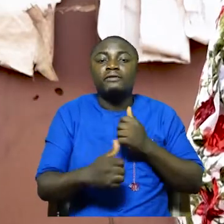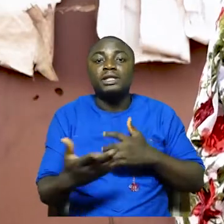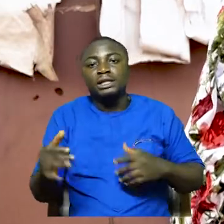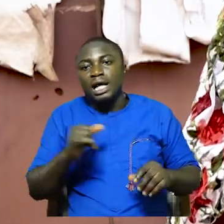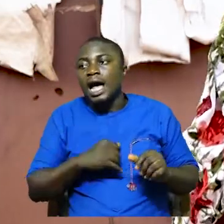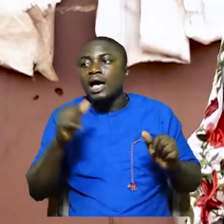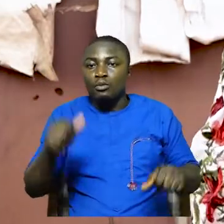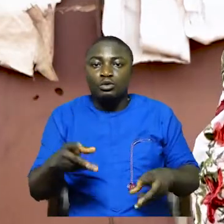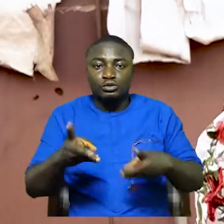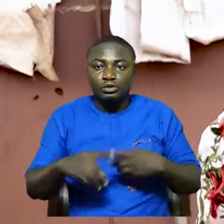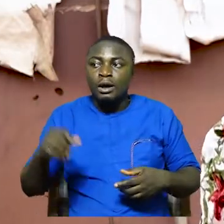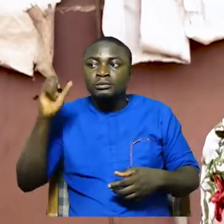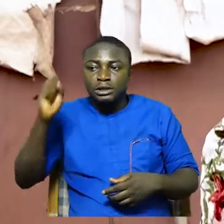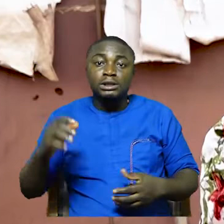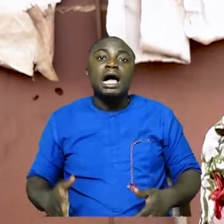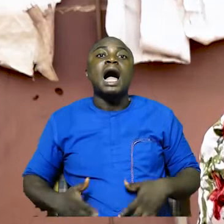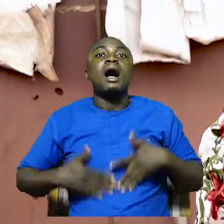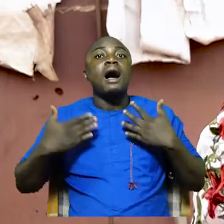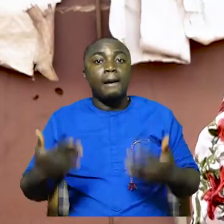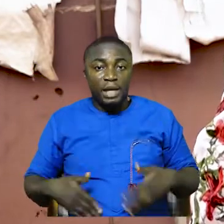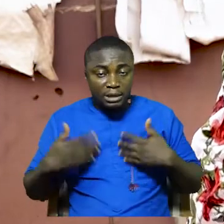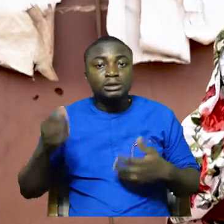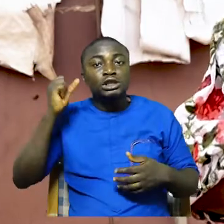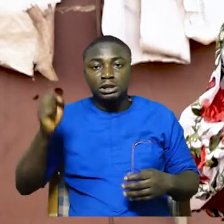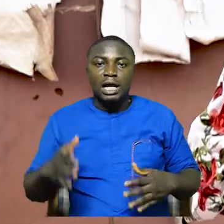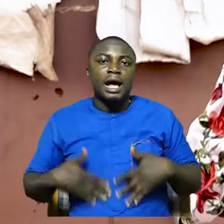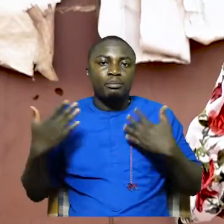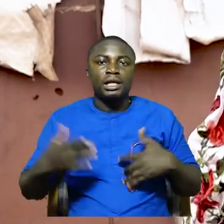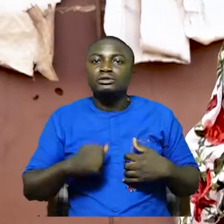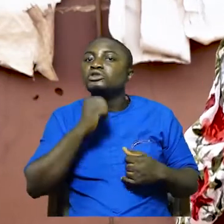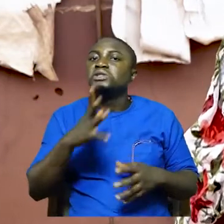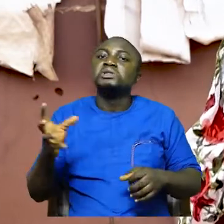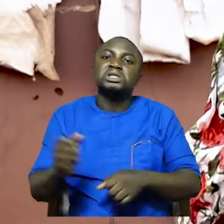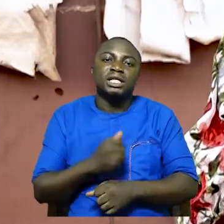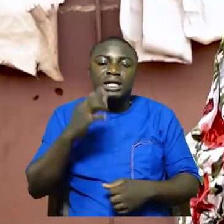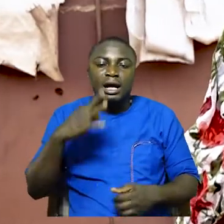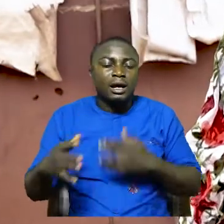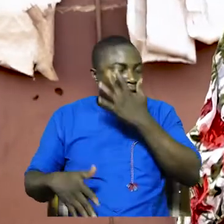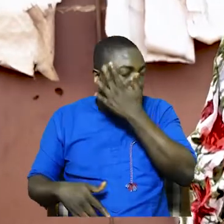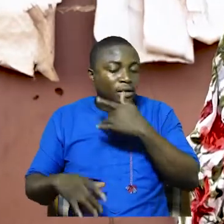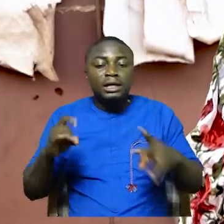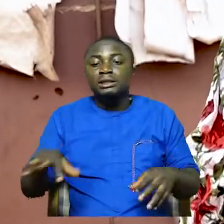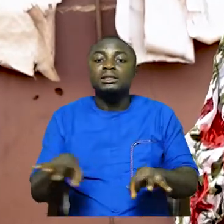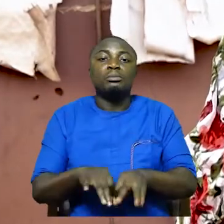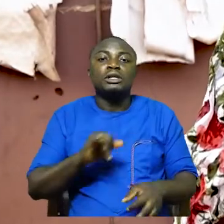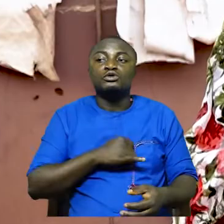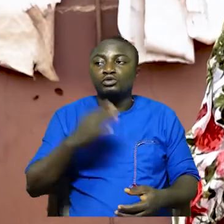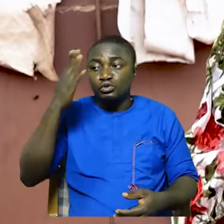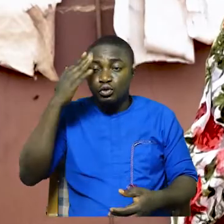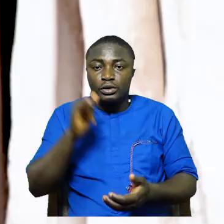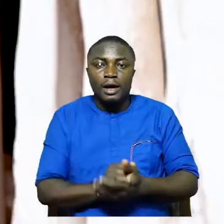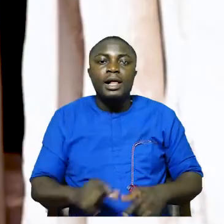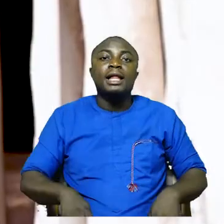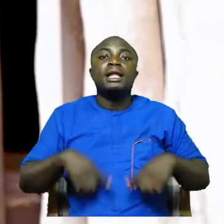throw them into the air and just do everything I want to do. But she's happy. She's happy. Nothing has been able to take away her